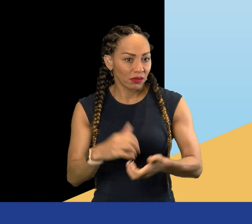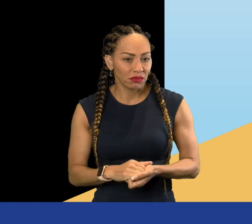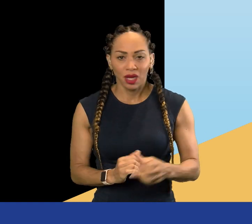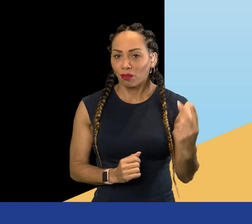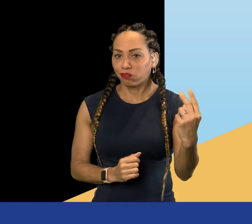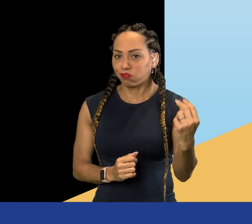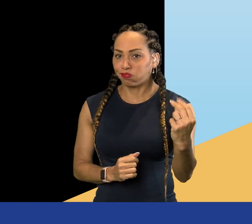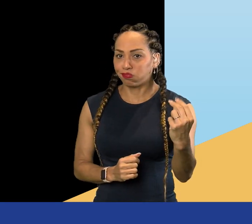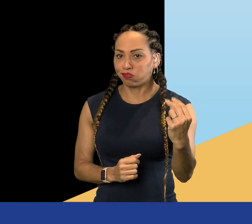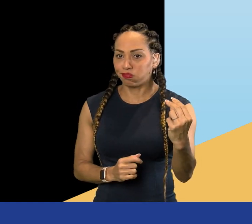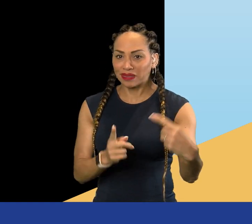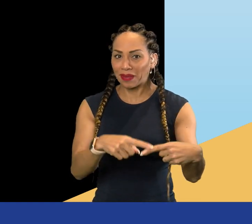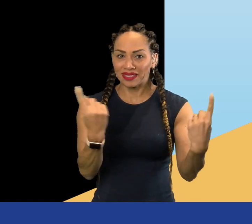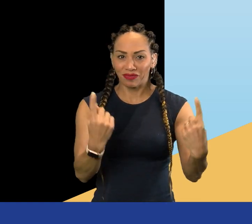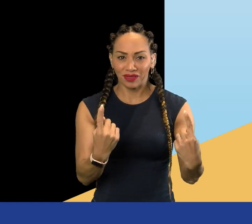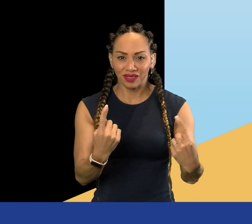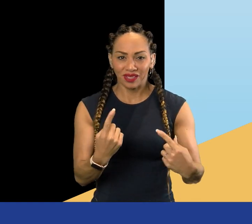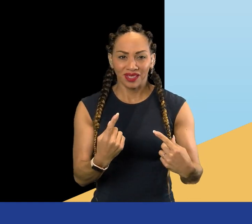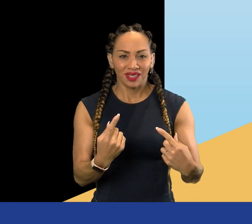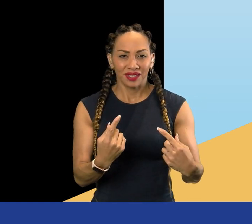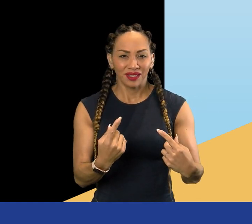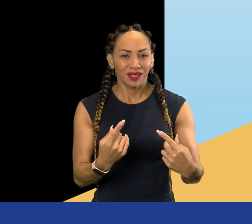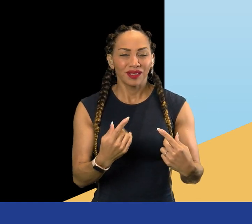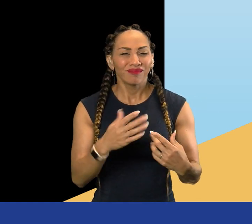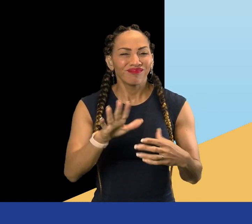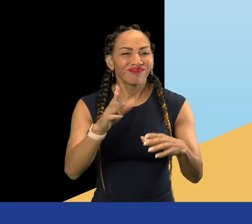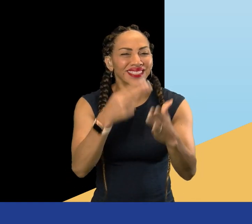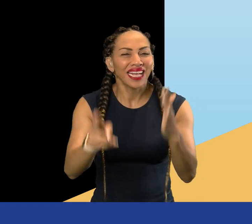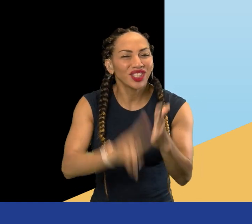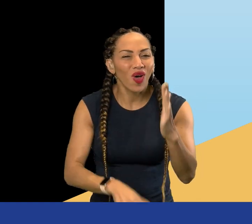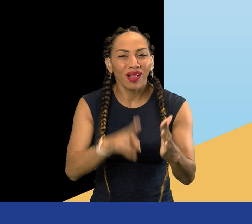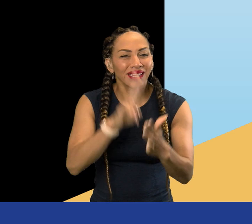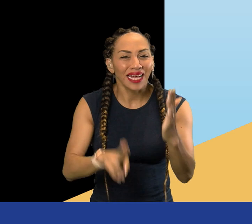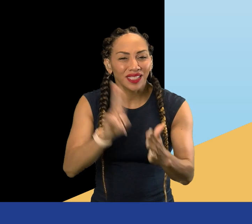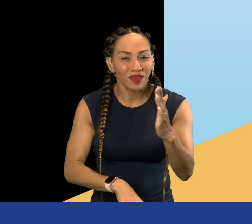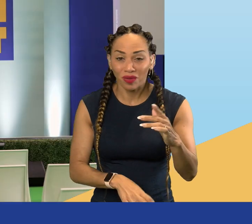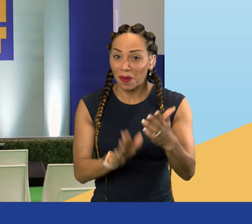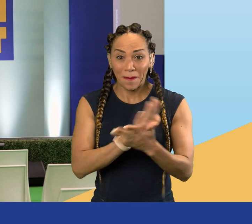Sorry. shut I up. don't do that yet. Turn Cancel. off, turn off, cancel. Genuinely dreadful. So